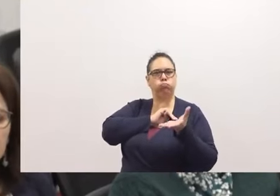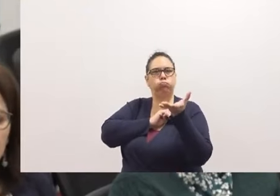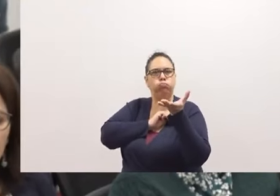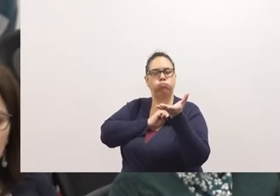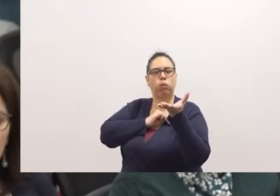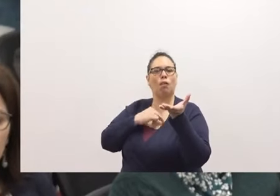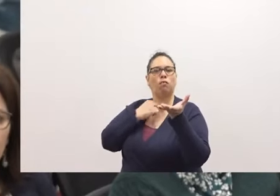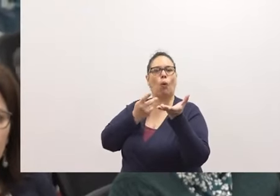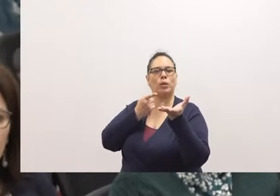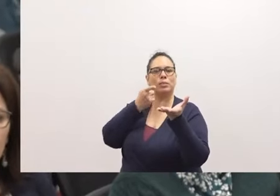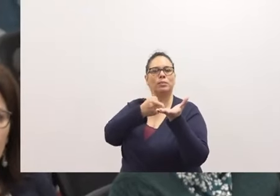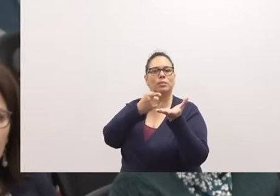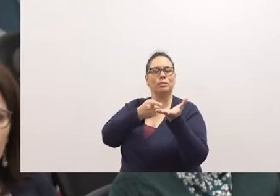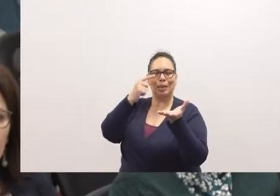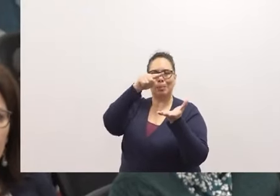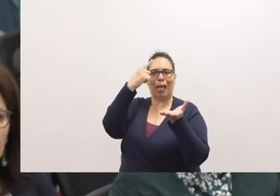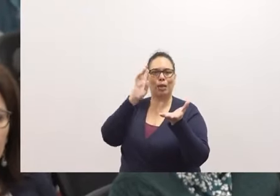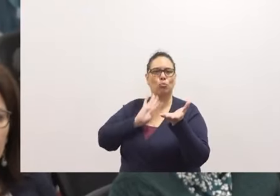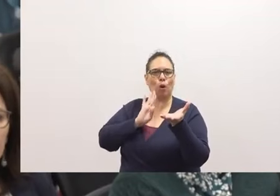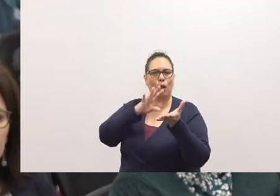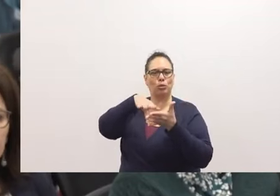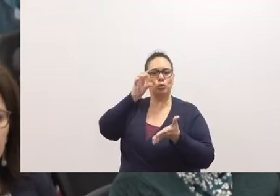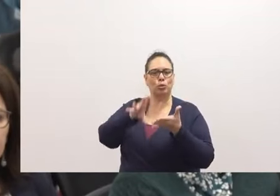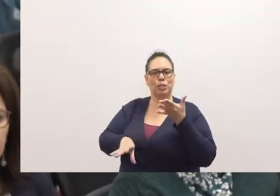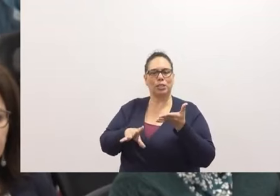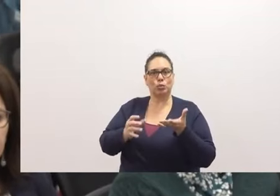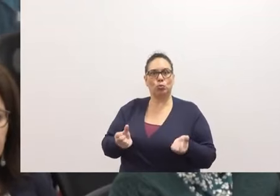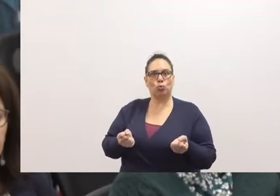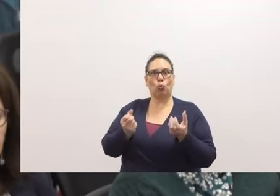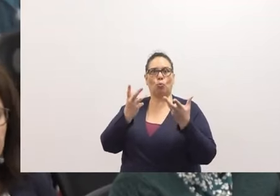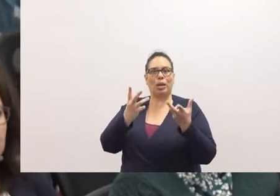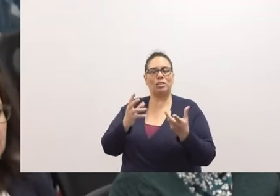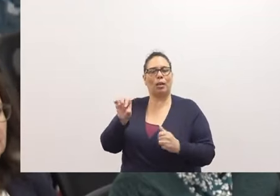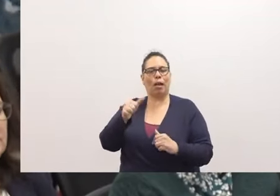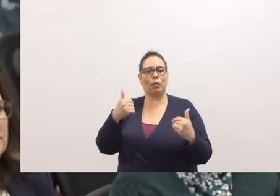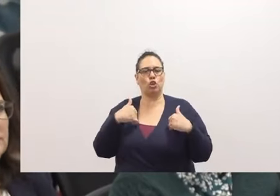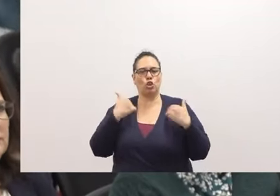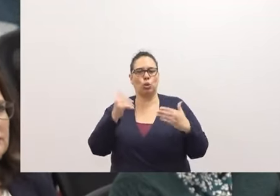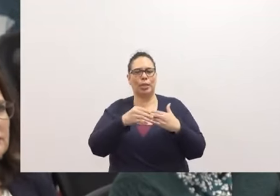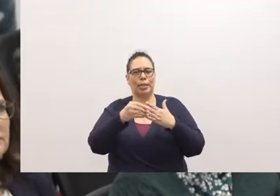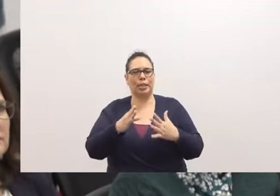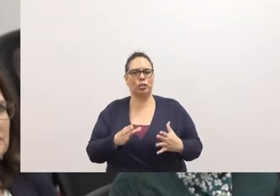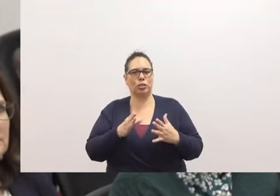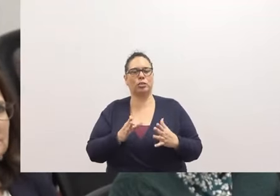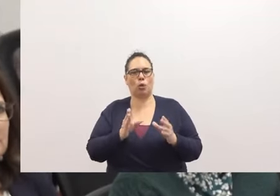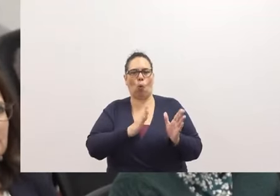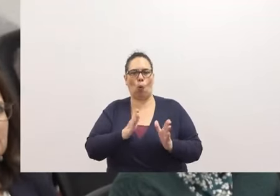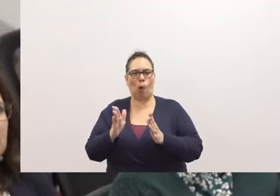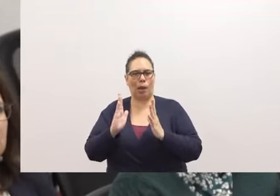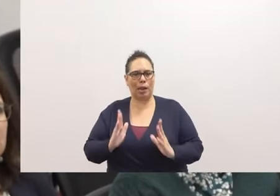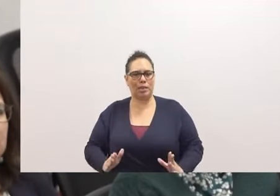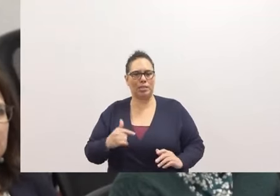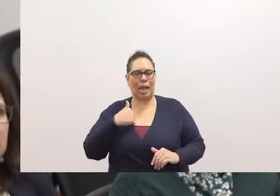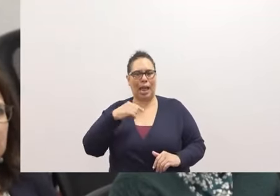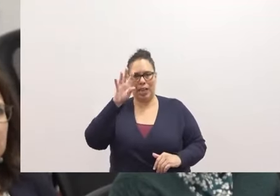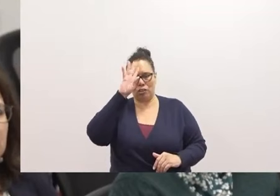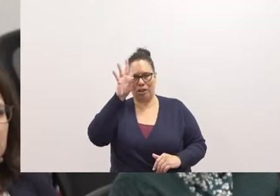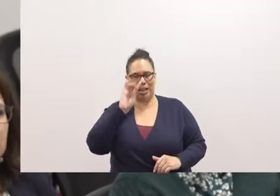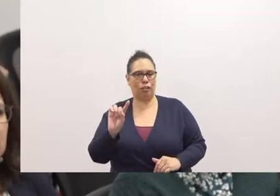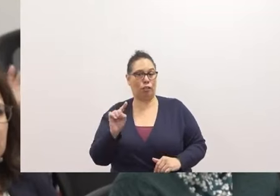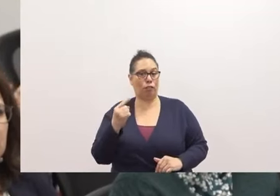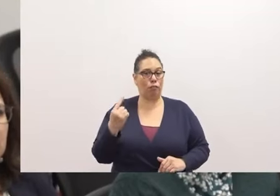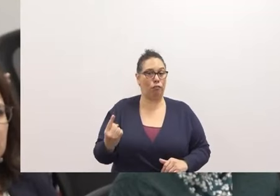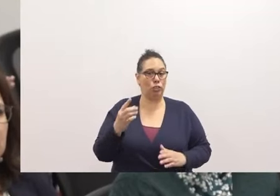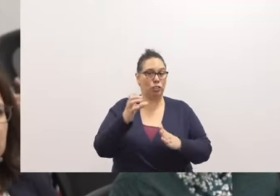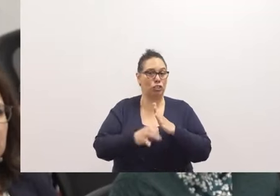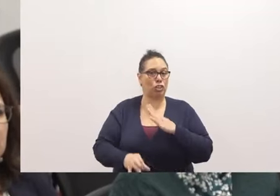youth voices, so much that with the help of other CFJ youth leaders and organizers, I created and led the first CFJ chapter club at Lakewood